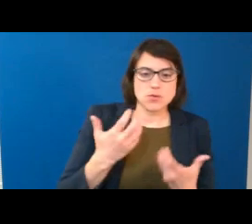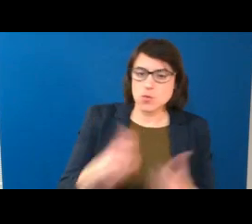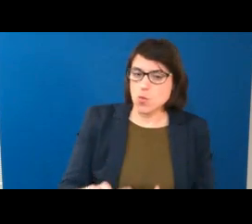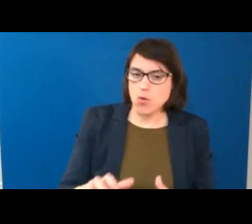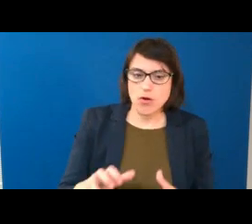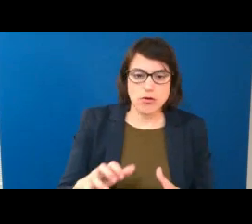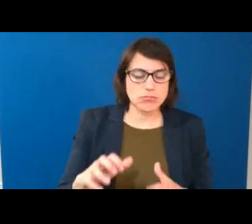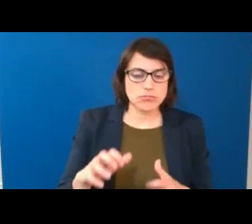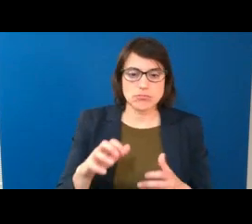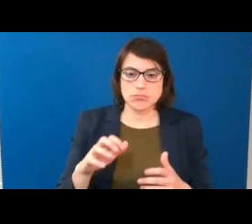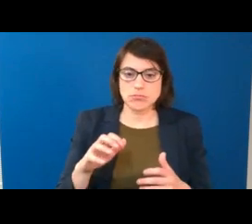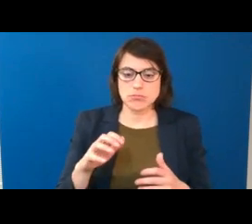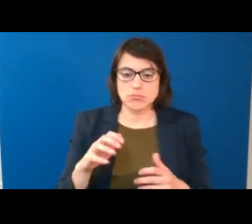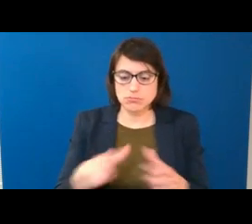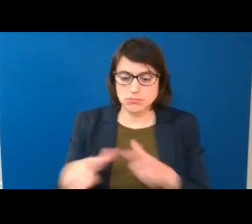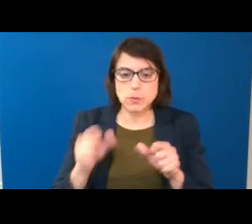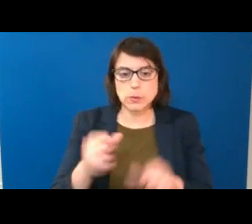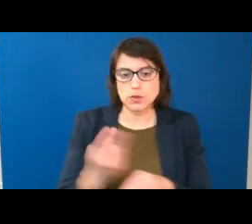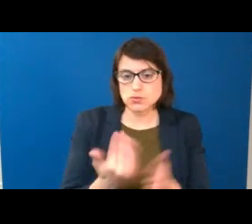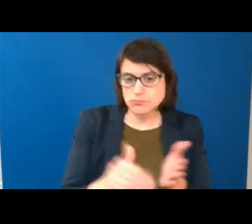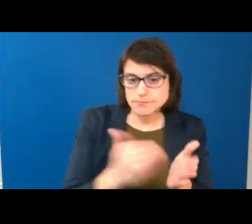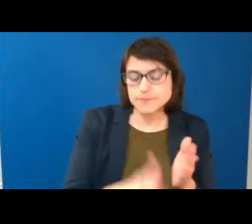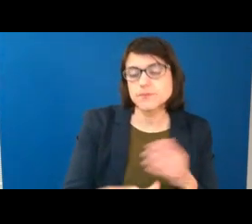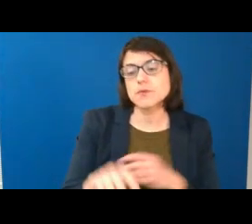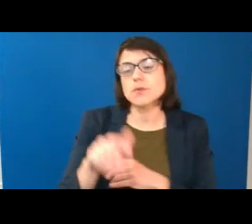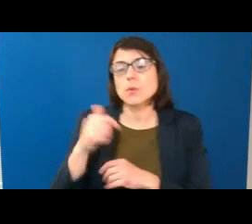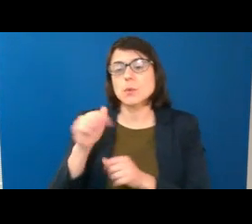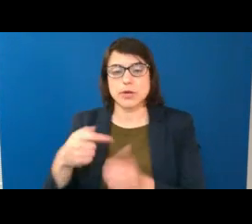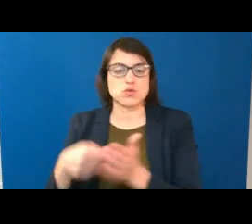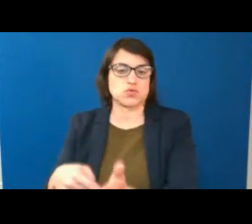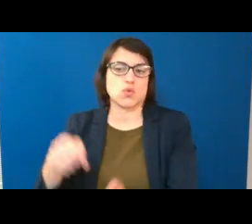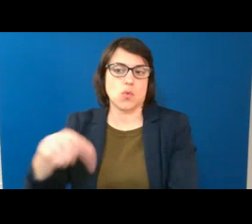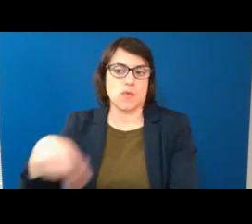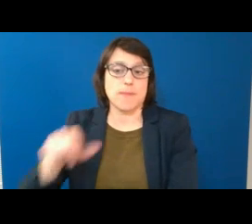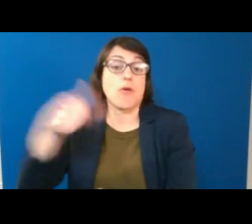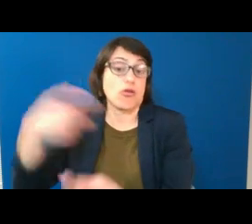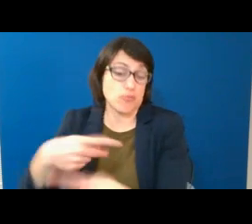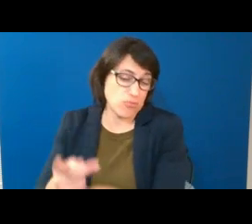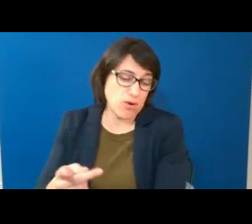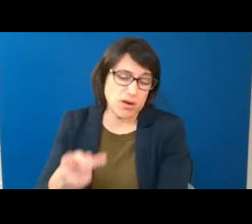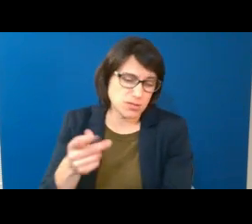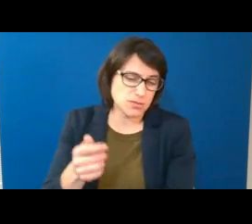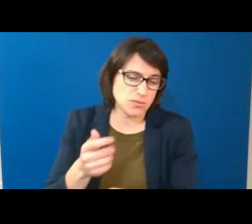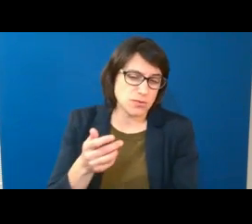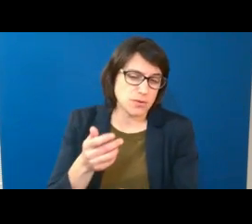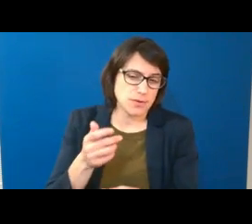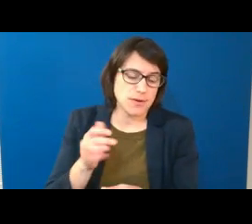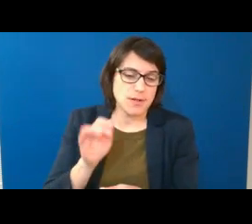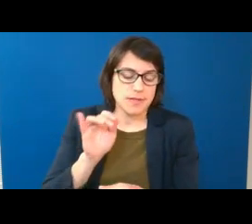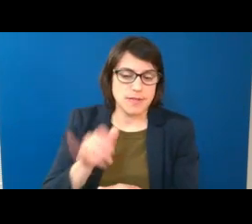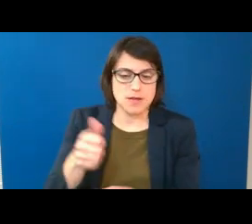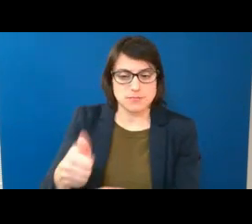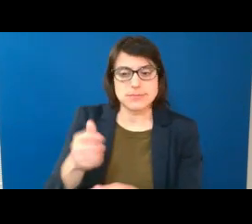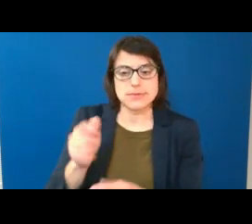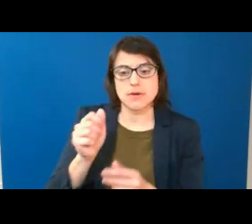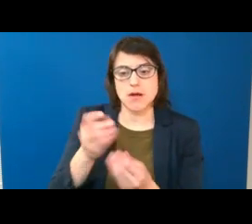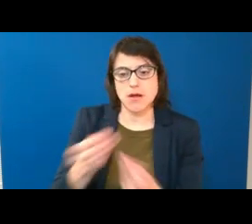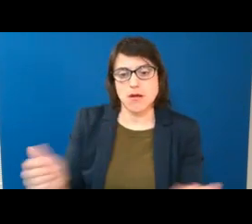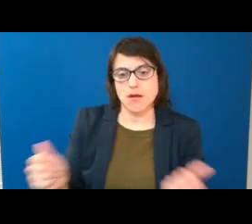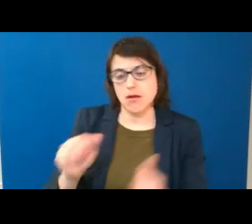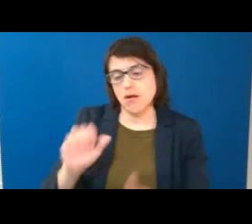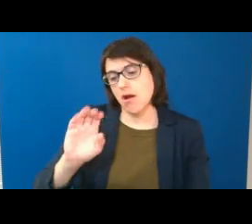them other products that are backyard compostable, but we try to stay away from those just because they are so expensive